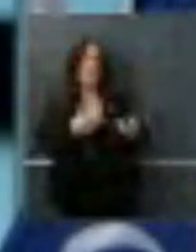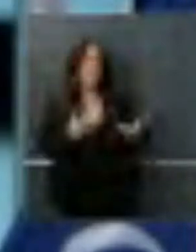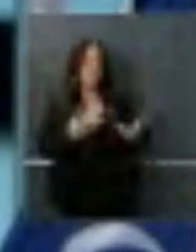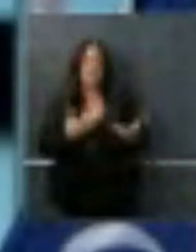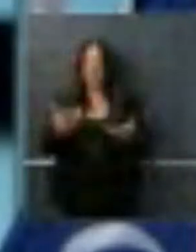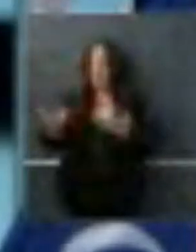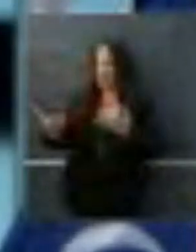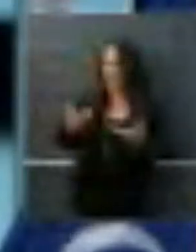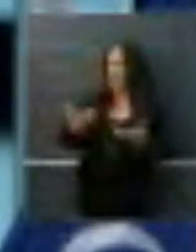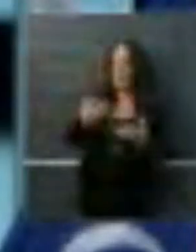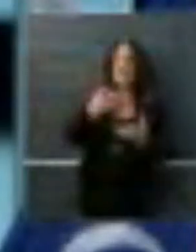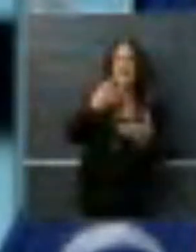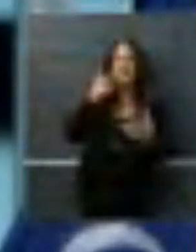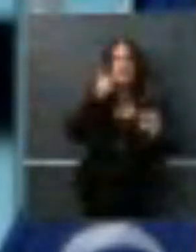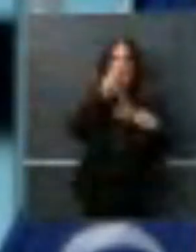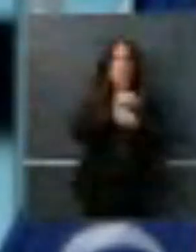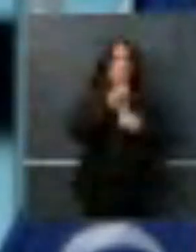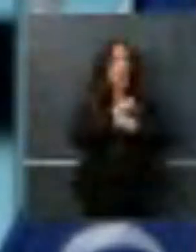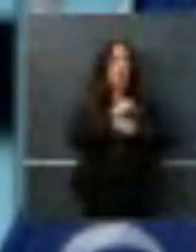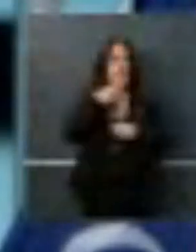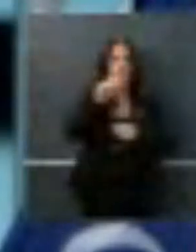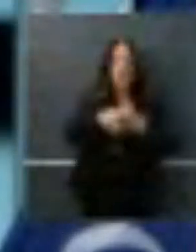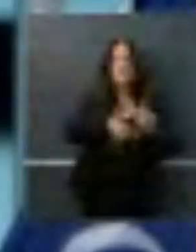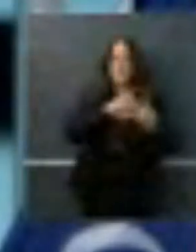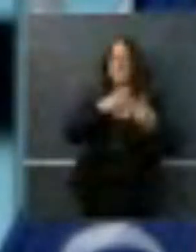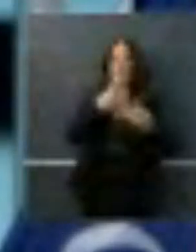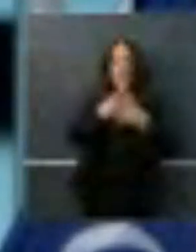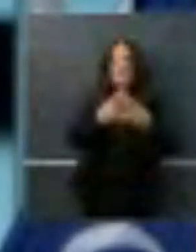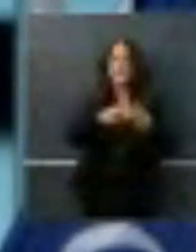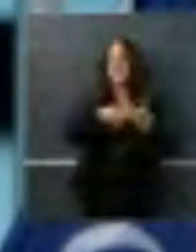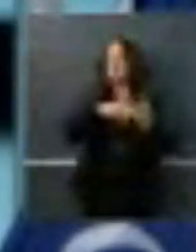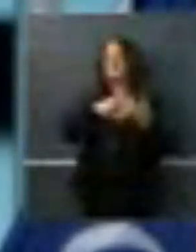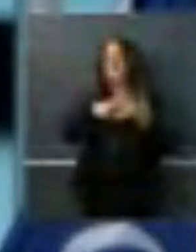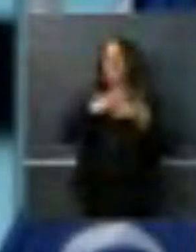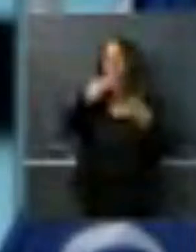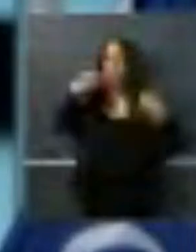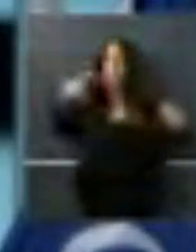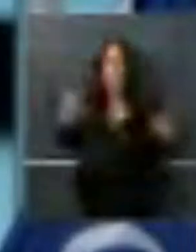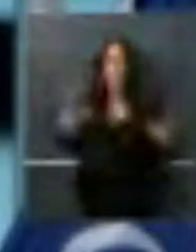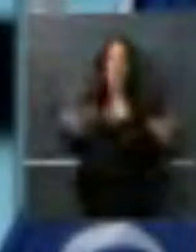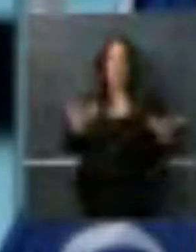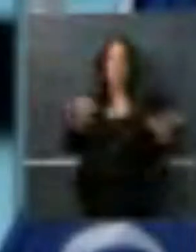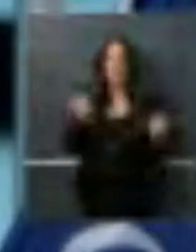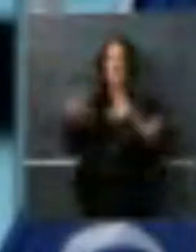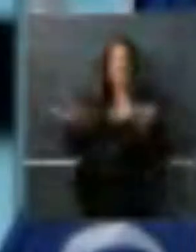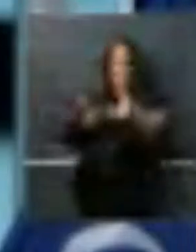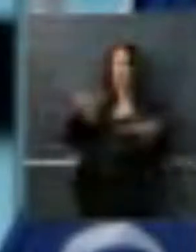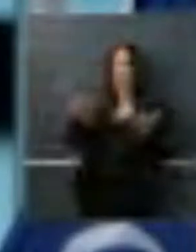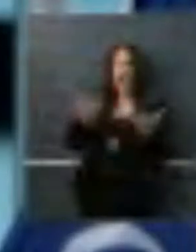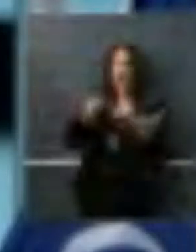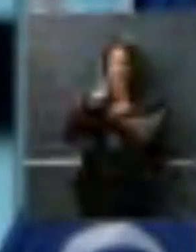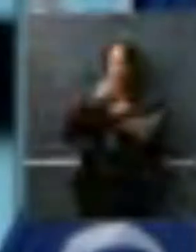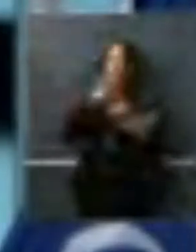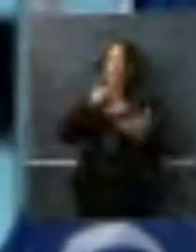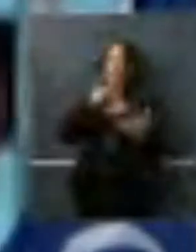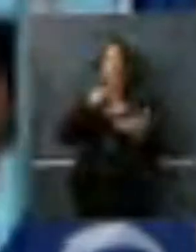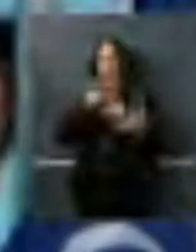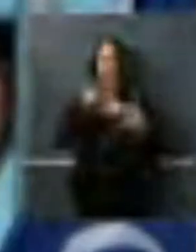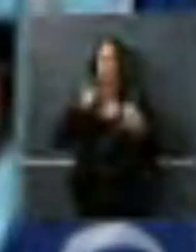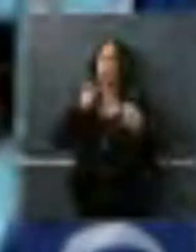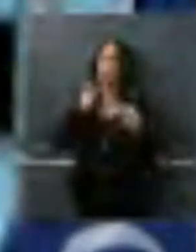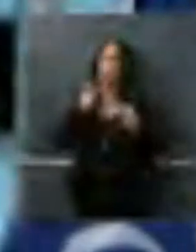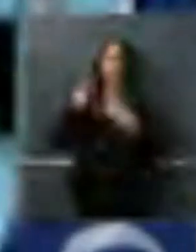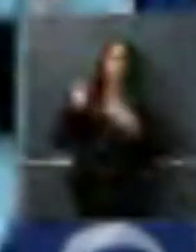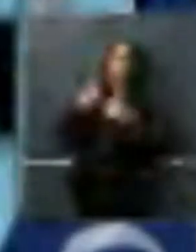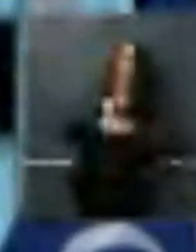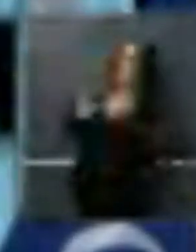journalists, other people who are out and about. So when asked about the criteria for testing, that county basically says it's up to the state. So given that they are